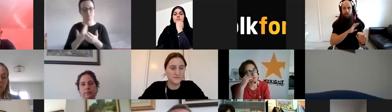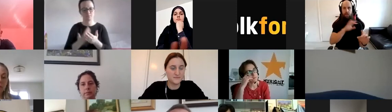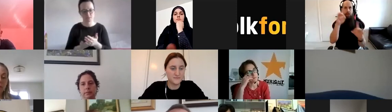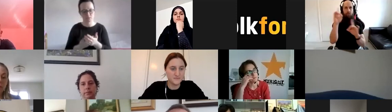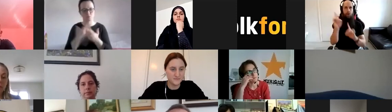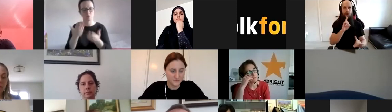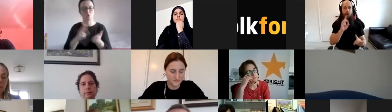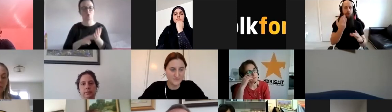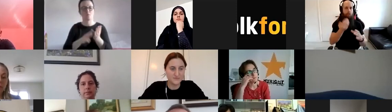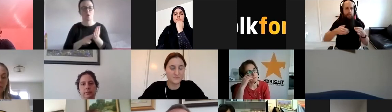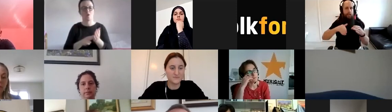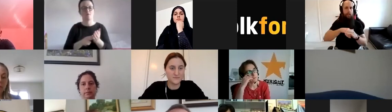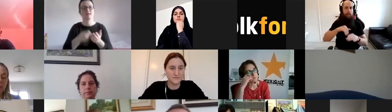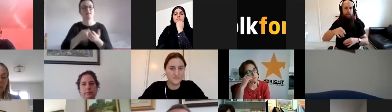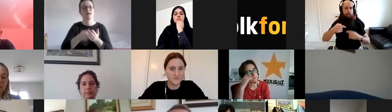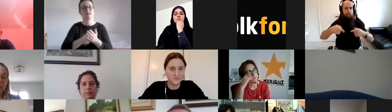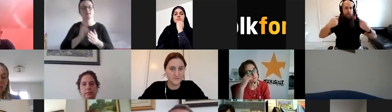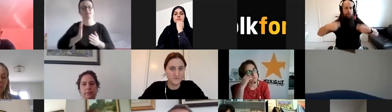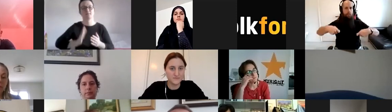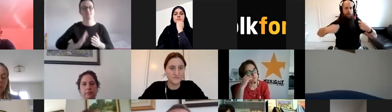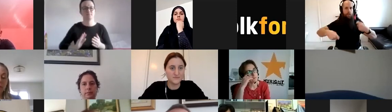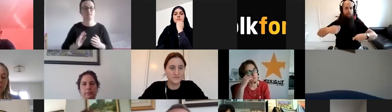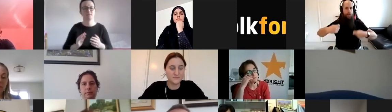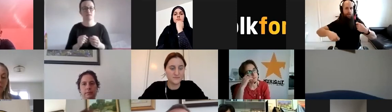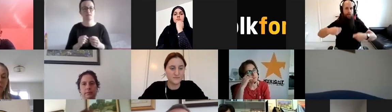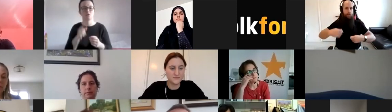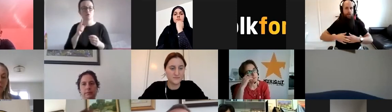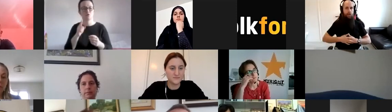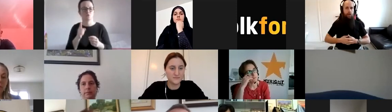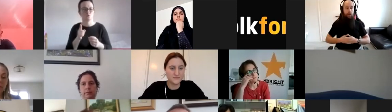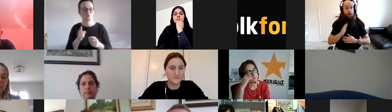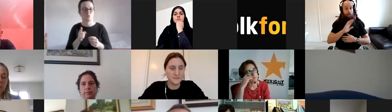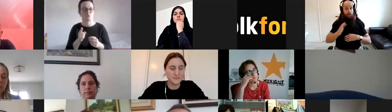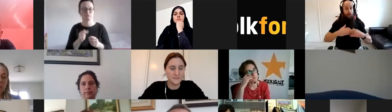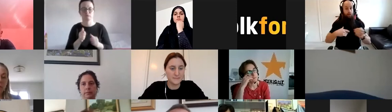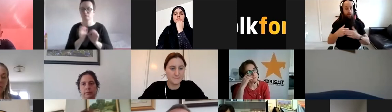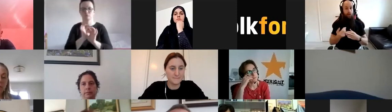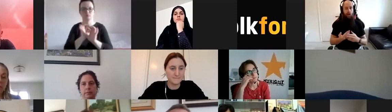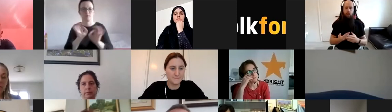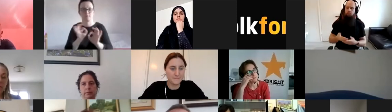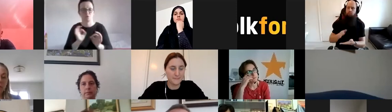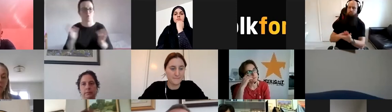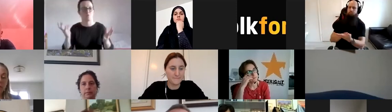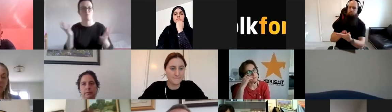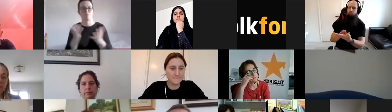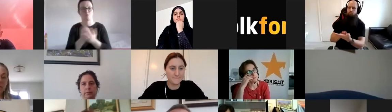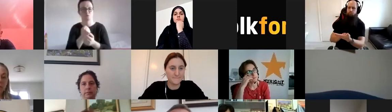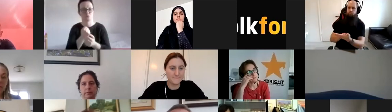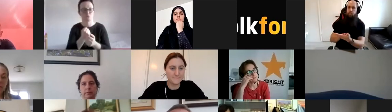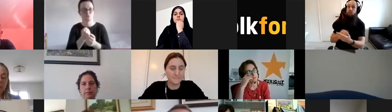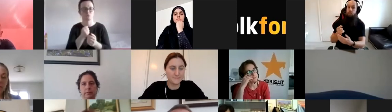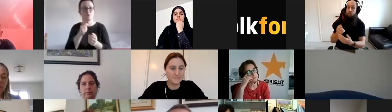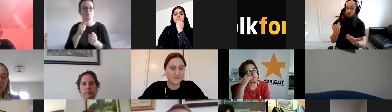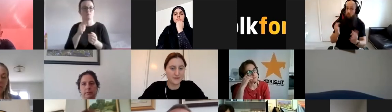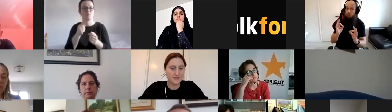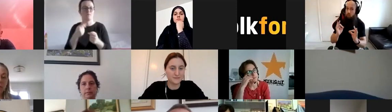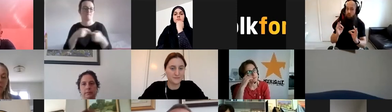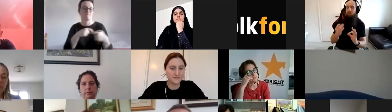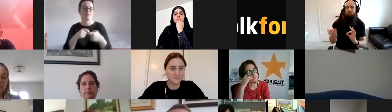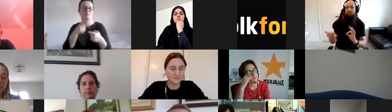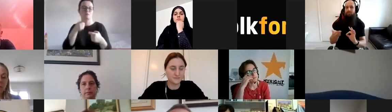participated in this campaign, and their work was recognized by the awarding of the Nobel Peace Prize back